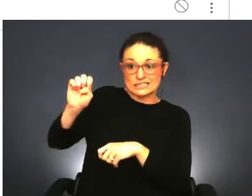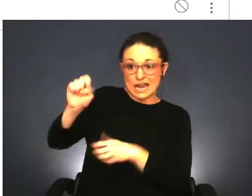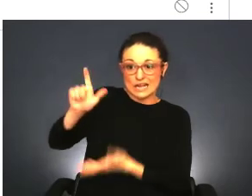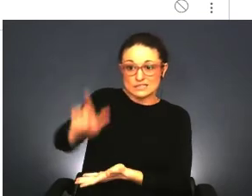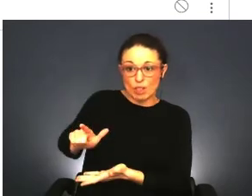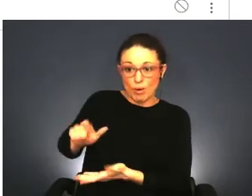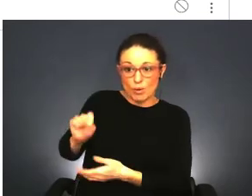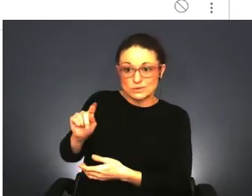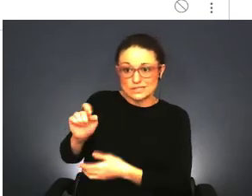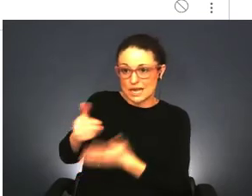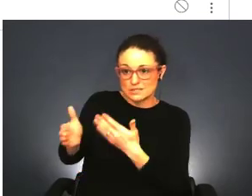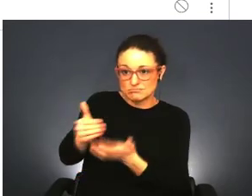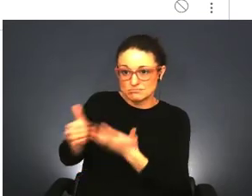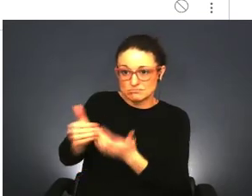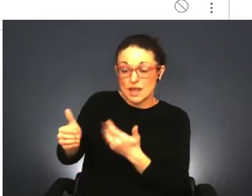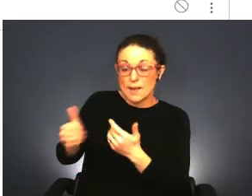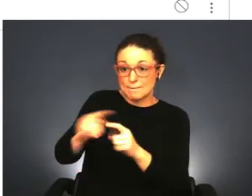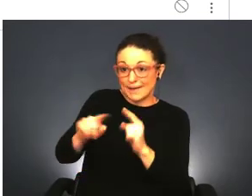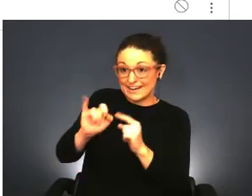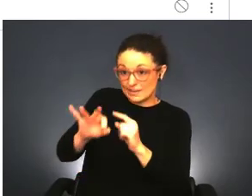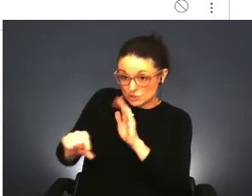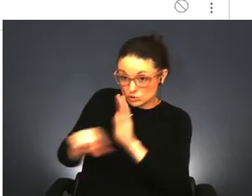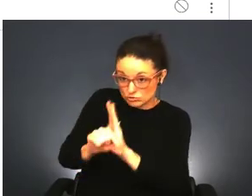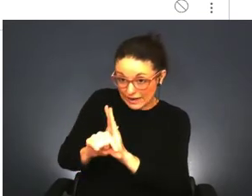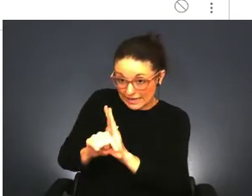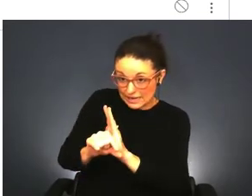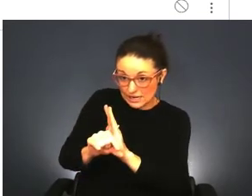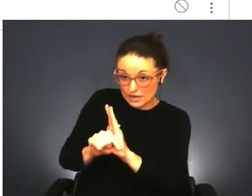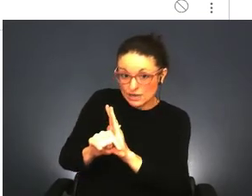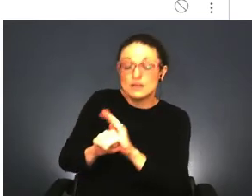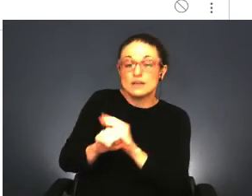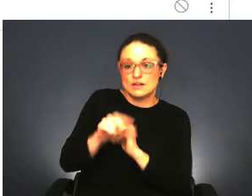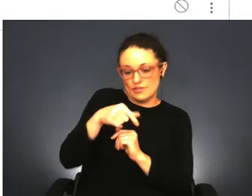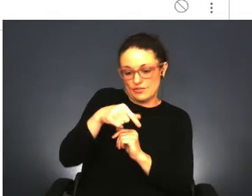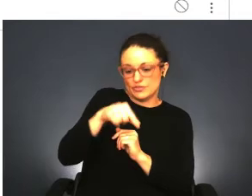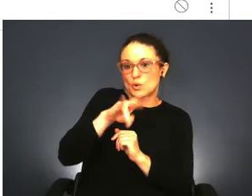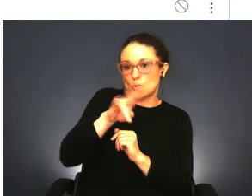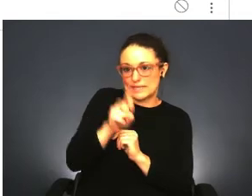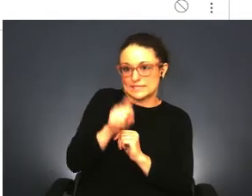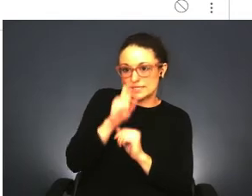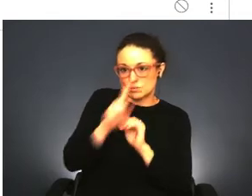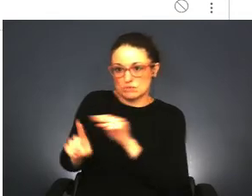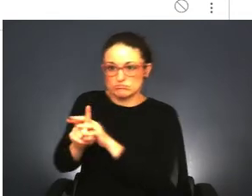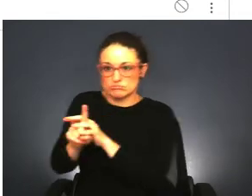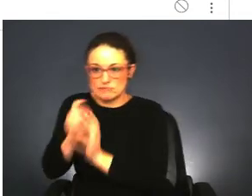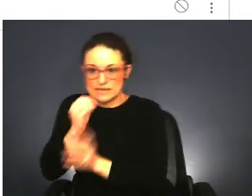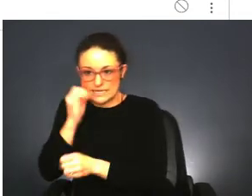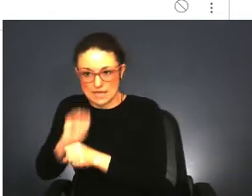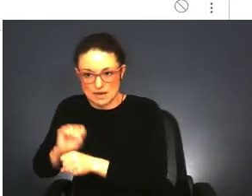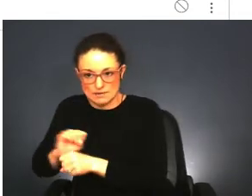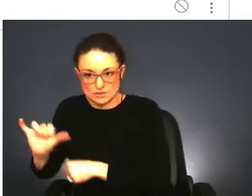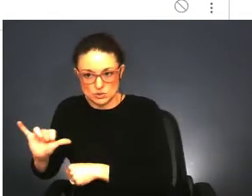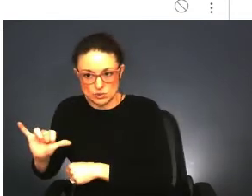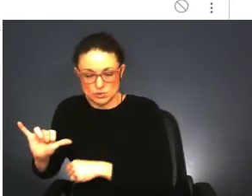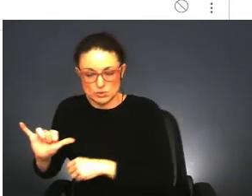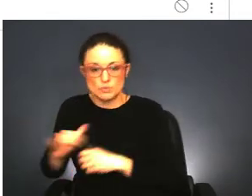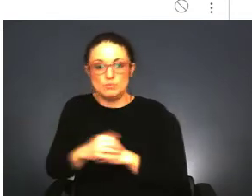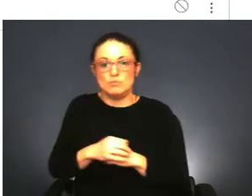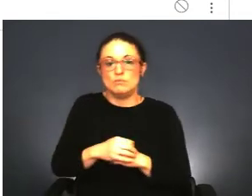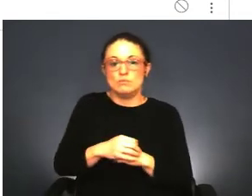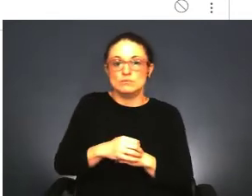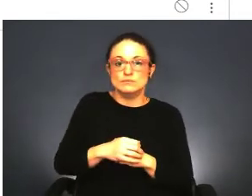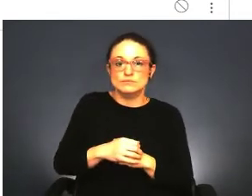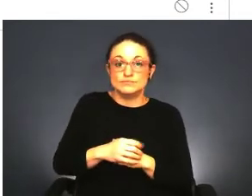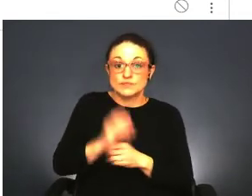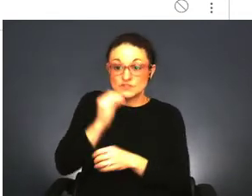that, the quizzes will also be part of the assignments. Your assignments, when you build